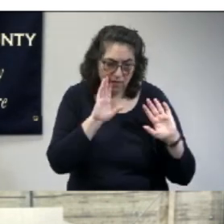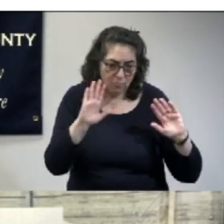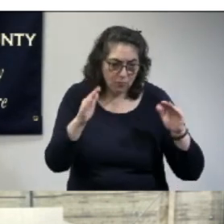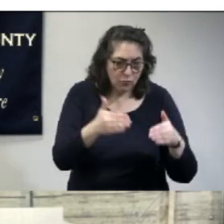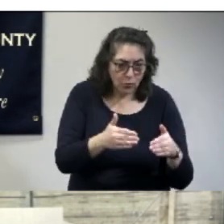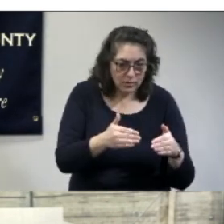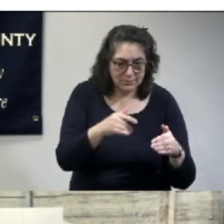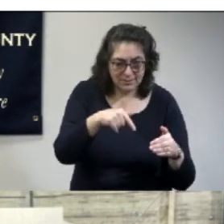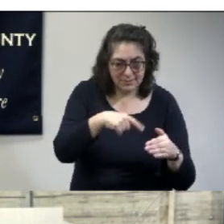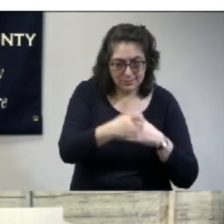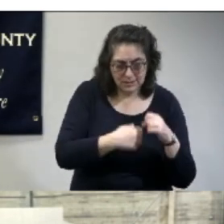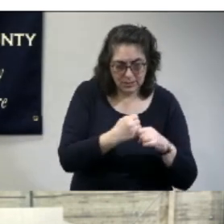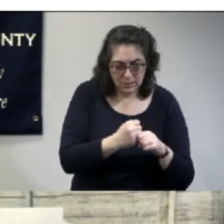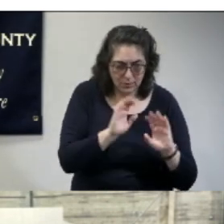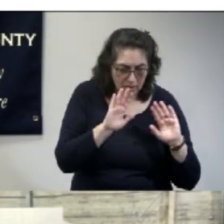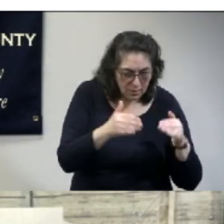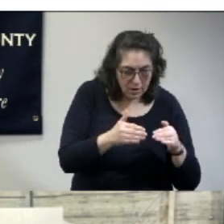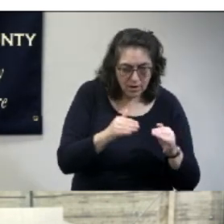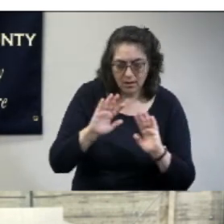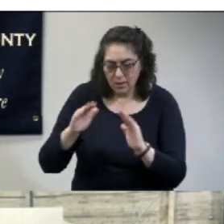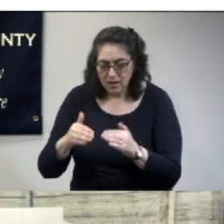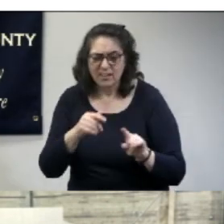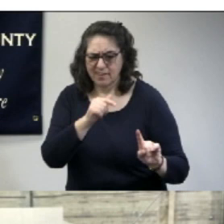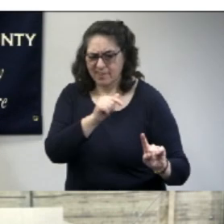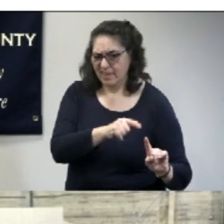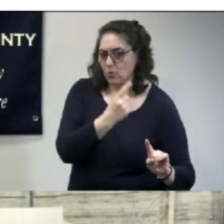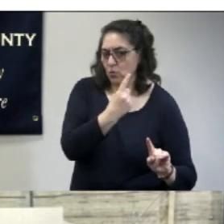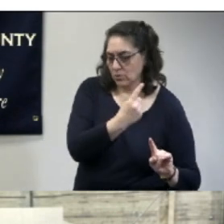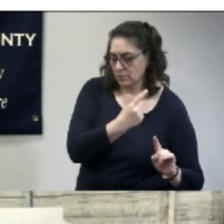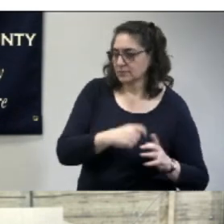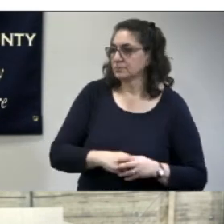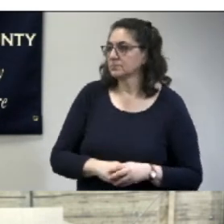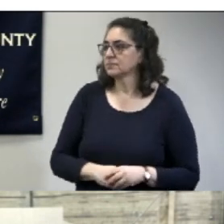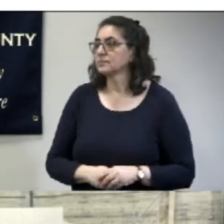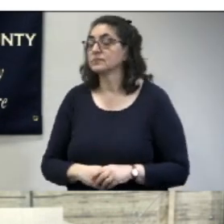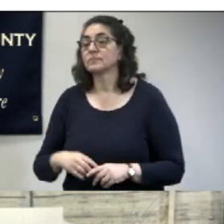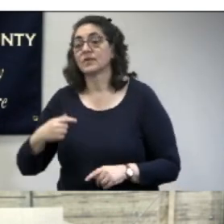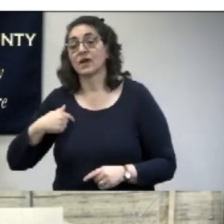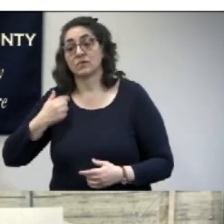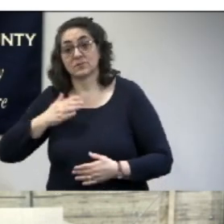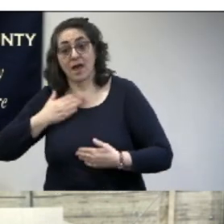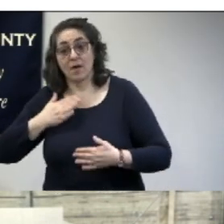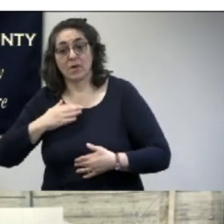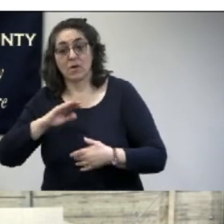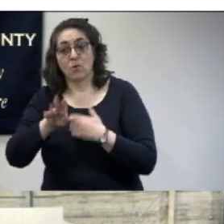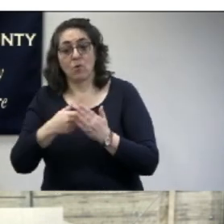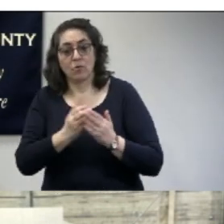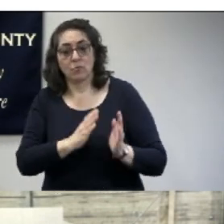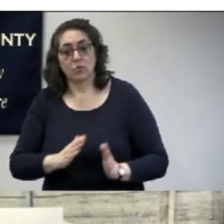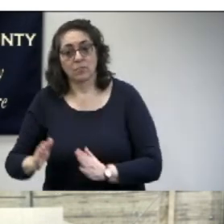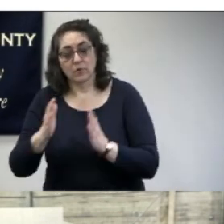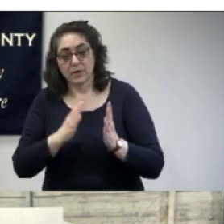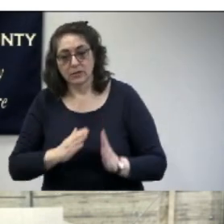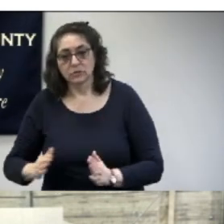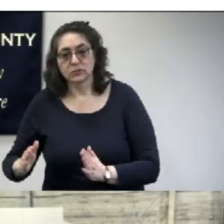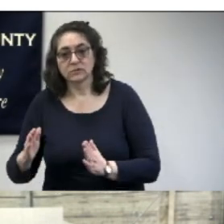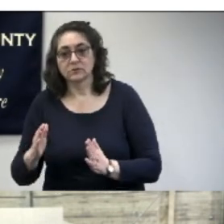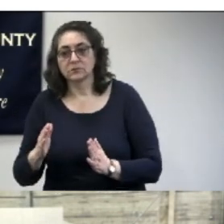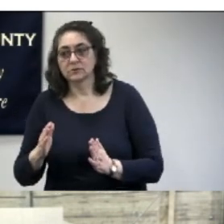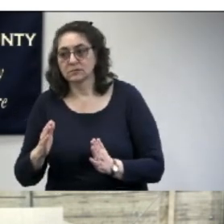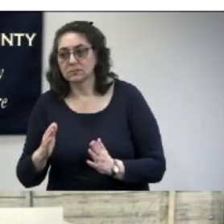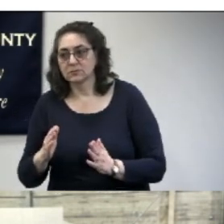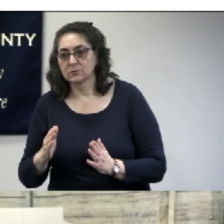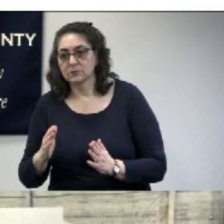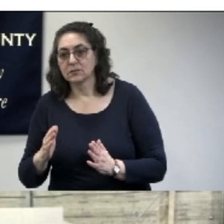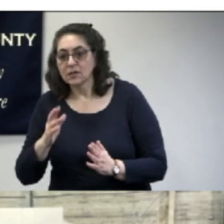this year. And so this was one of them. Well, I was happy you did all those preparations when we actually had COVID. It